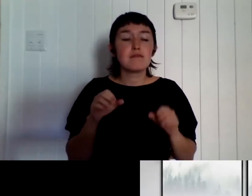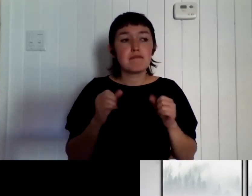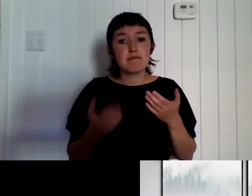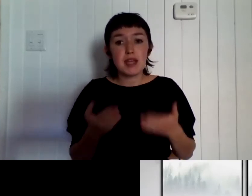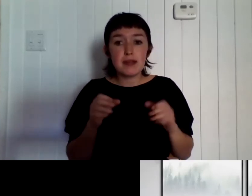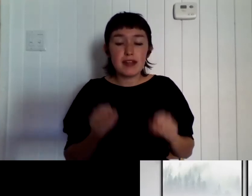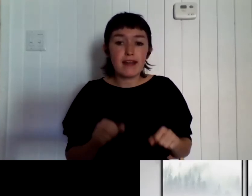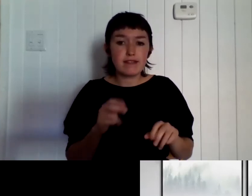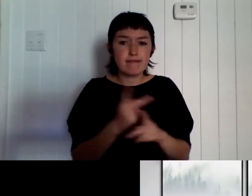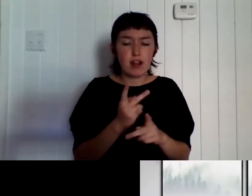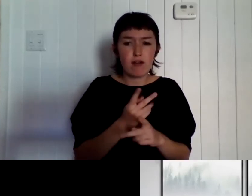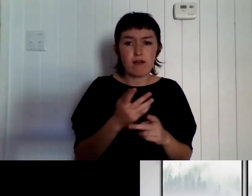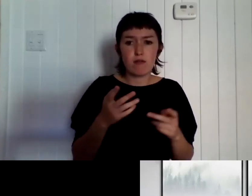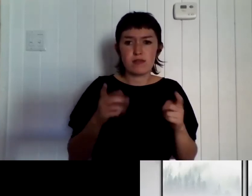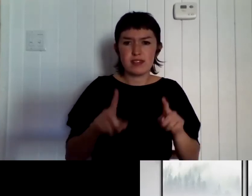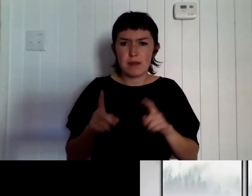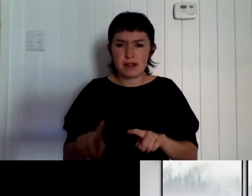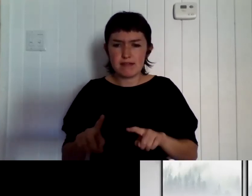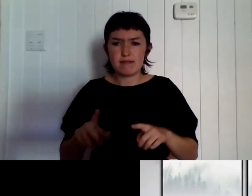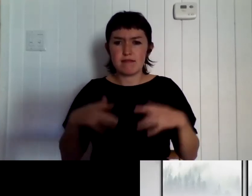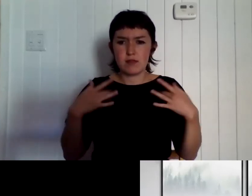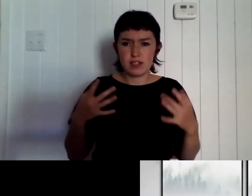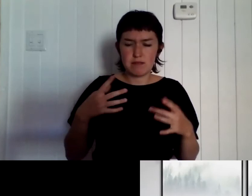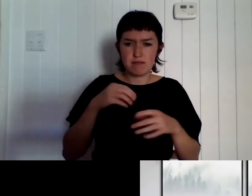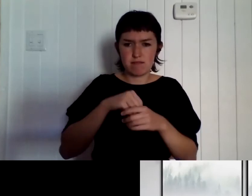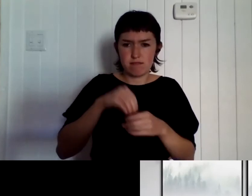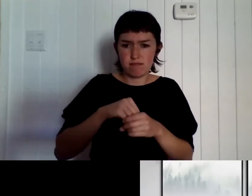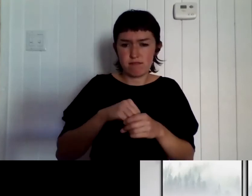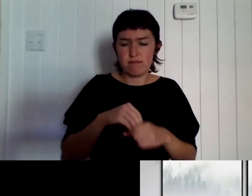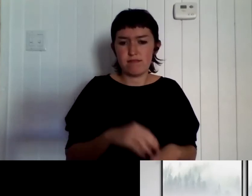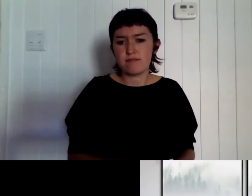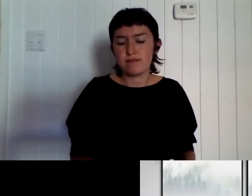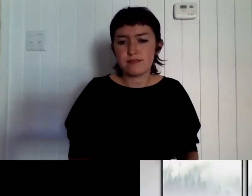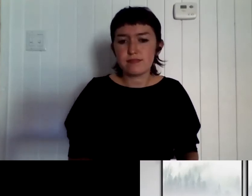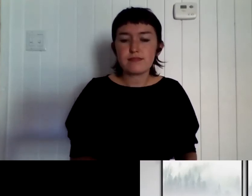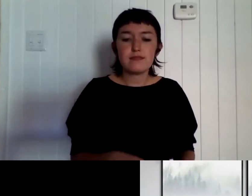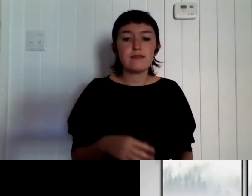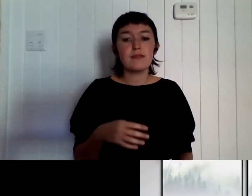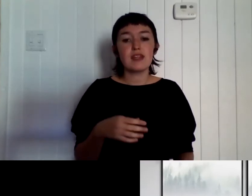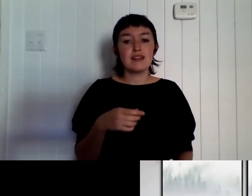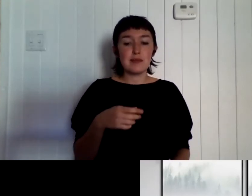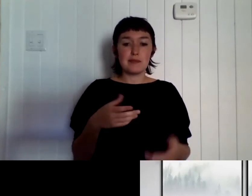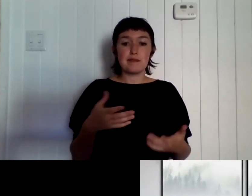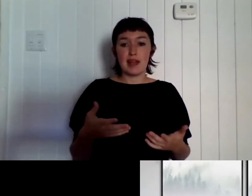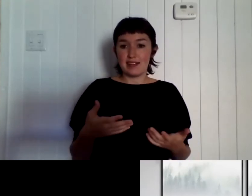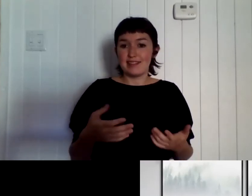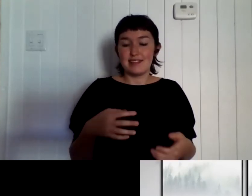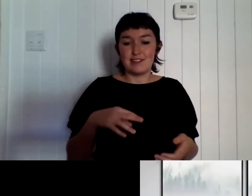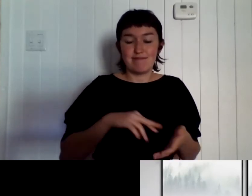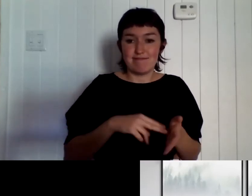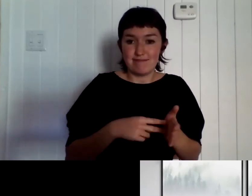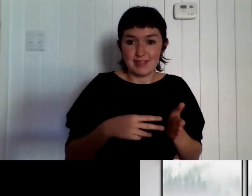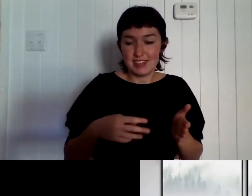even functionally. But it would also come with this added task of like, whoa, you have way more information now suddenly, and how do you even go